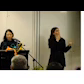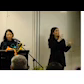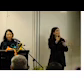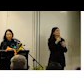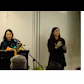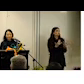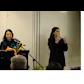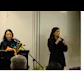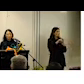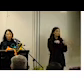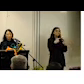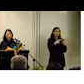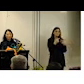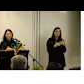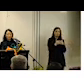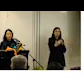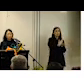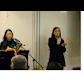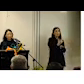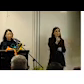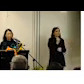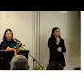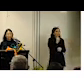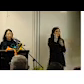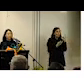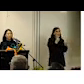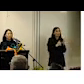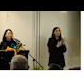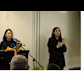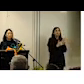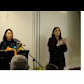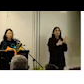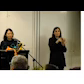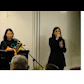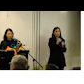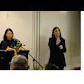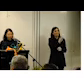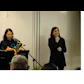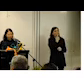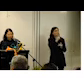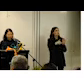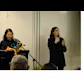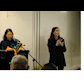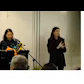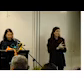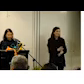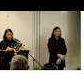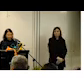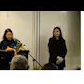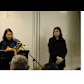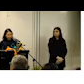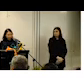findings and outline the ongoing work aimed at finding treatment options for people with this form of epilepsy.